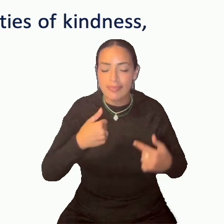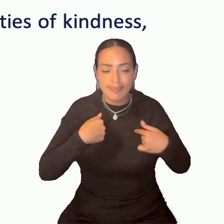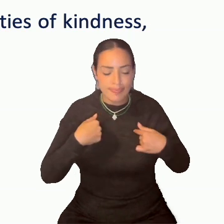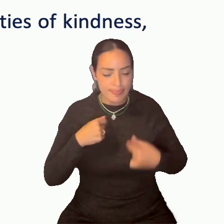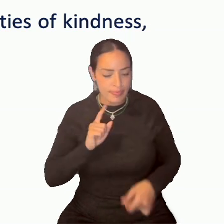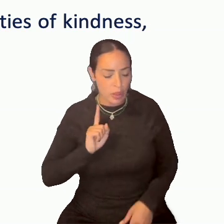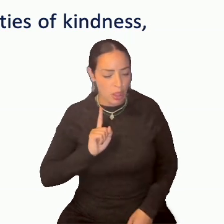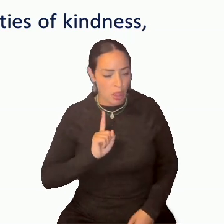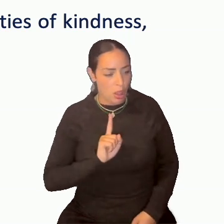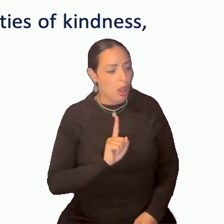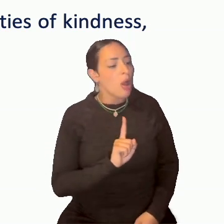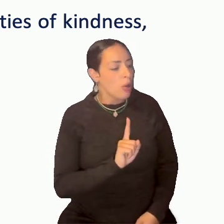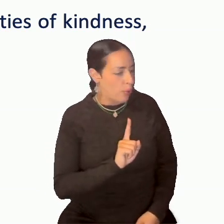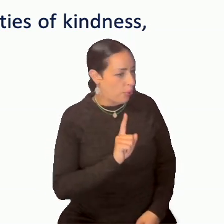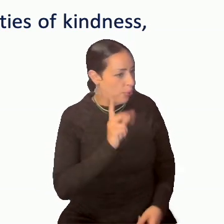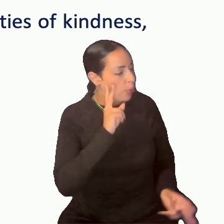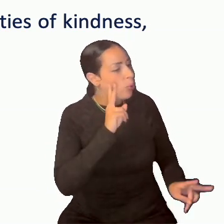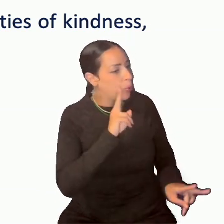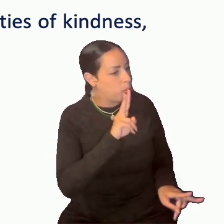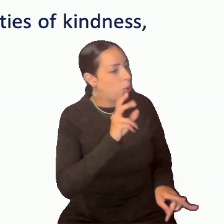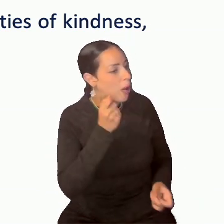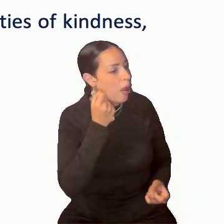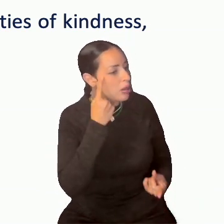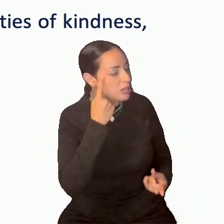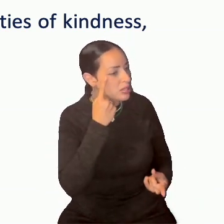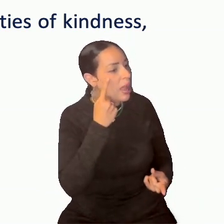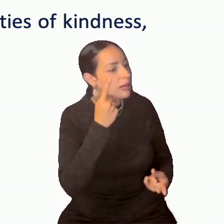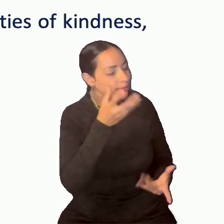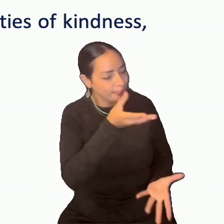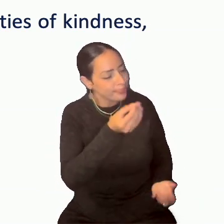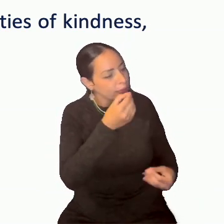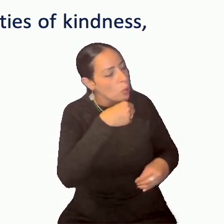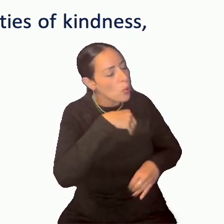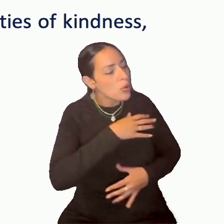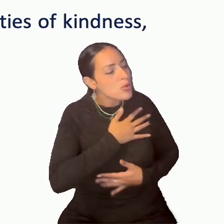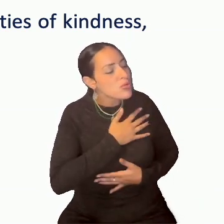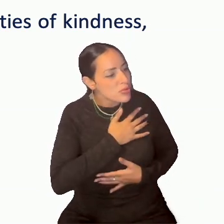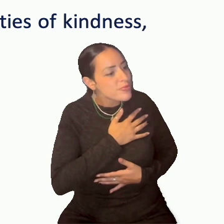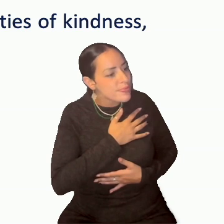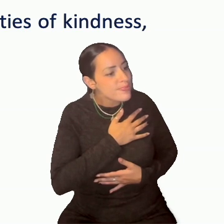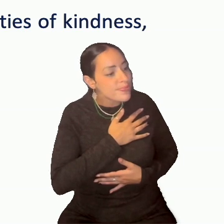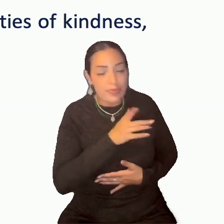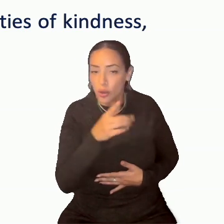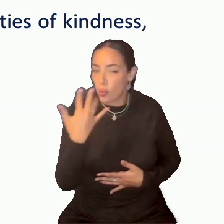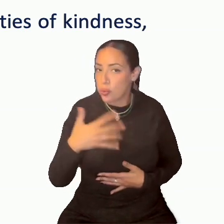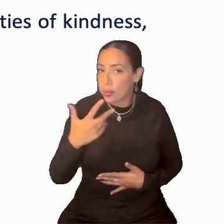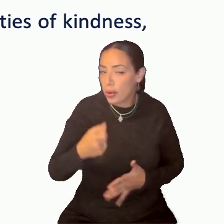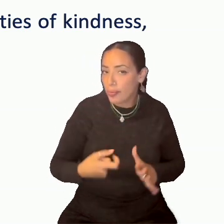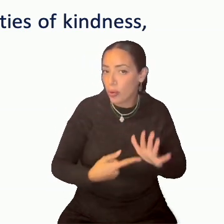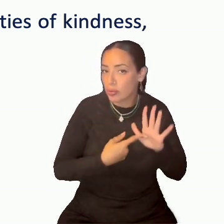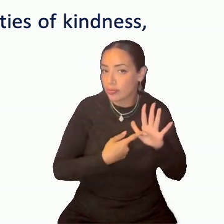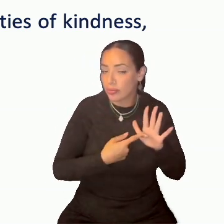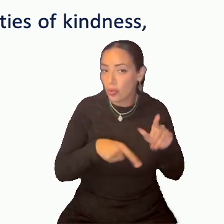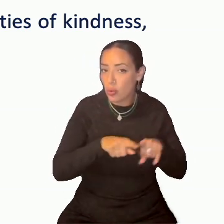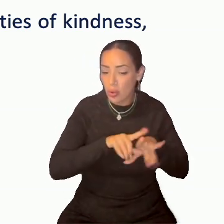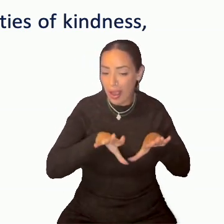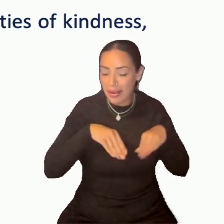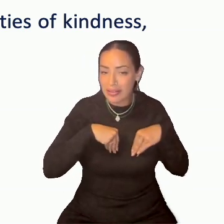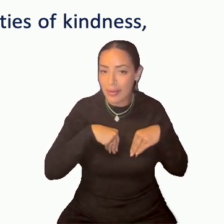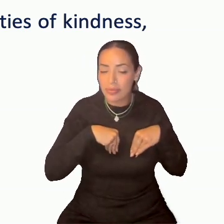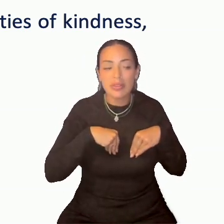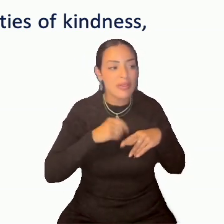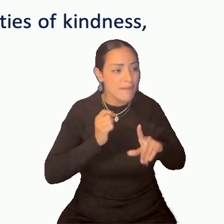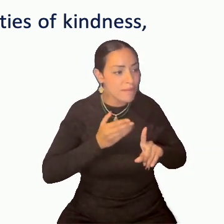present and bearing witness to this pain. And finally, it's about acceptance, validation, kindness, and